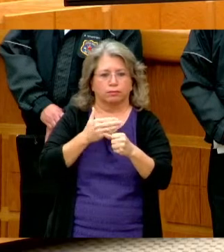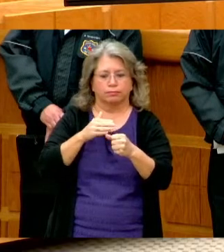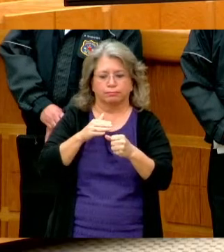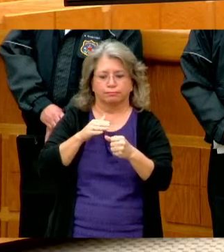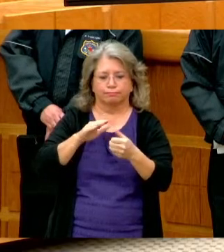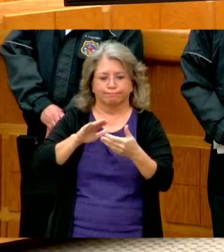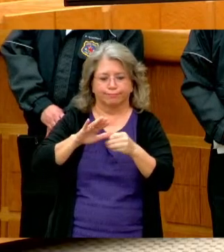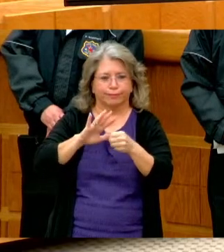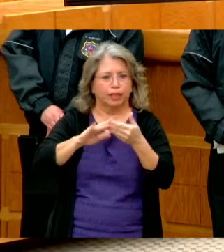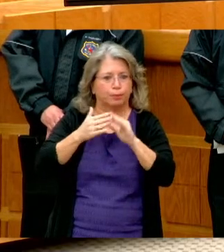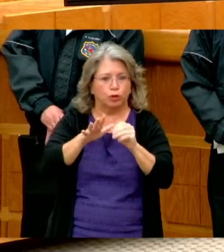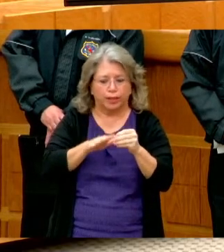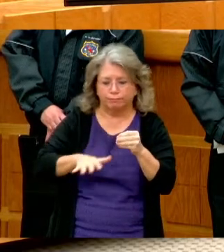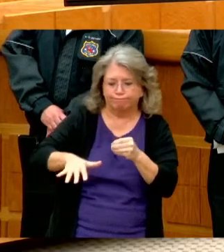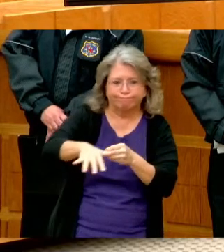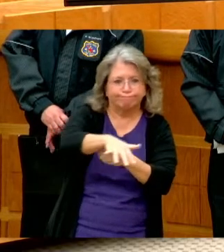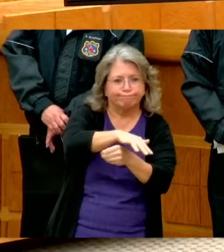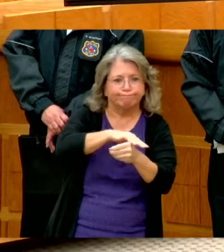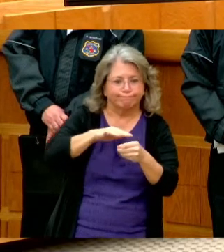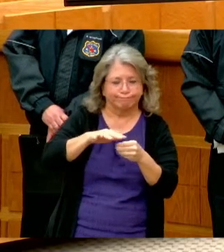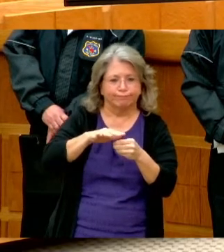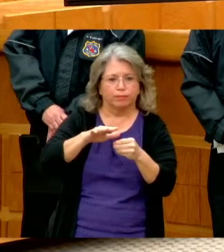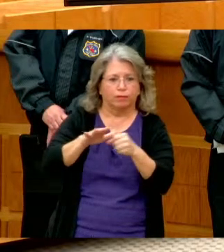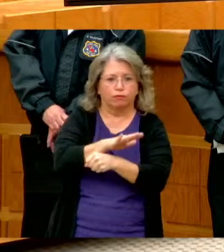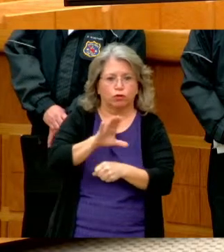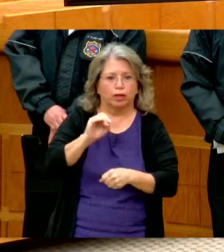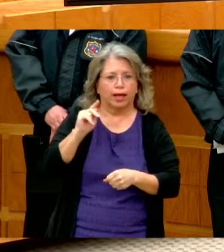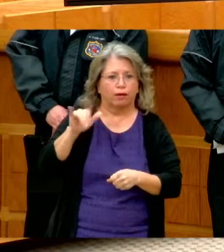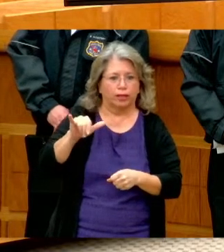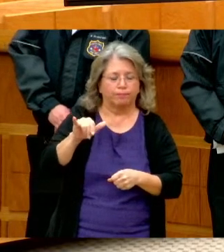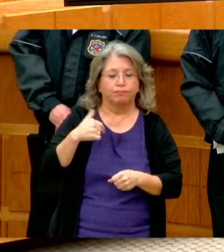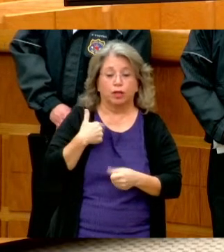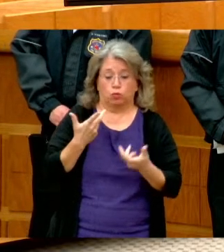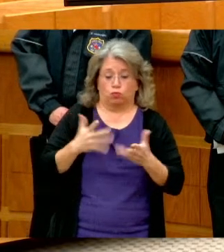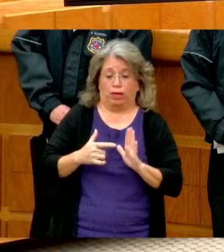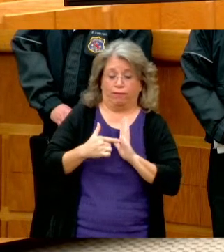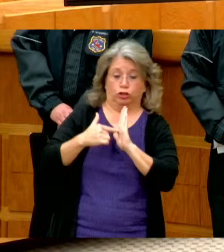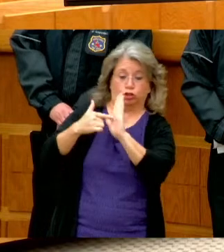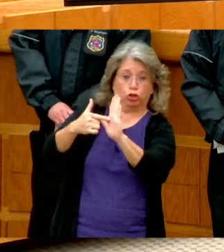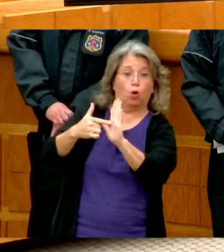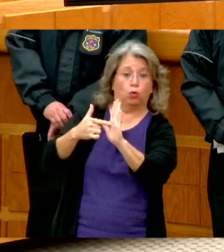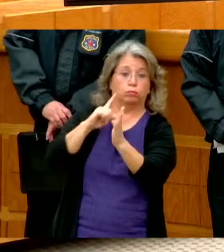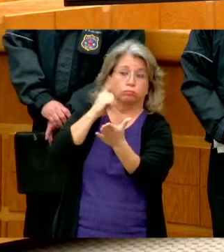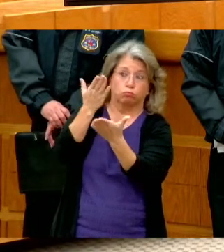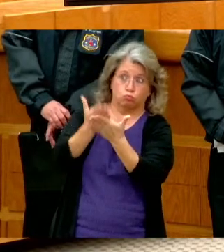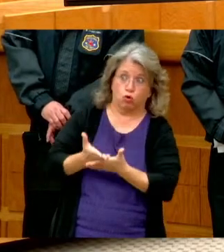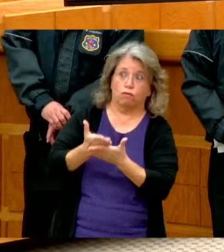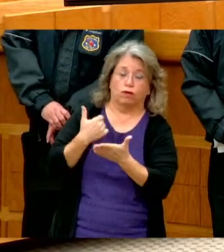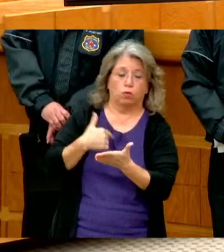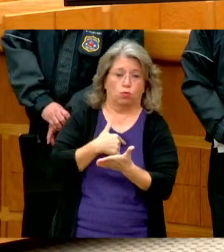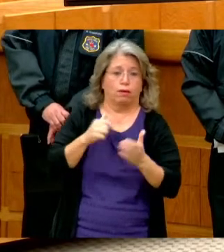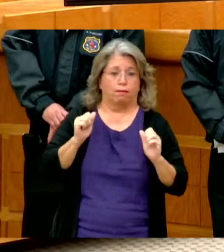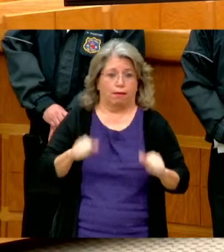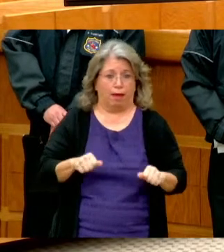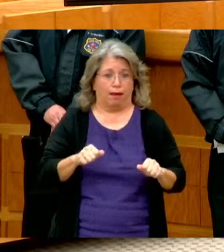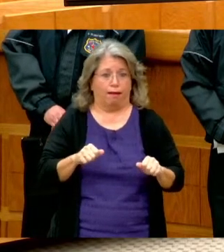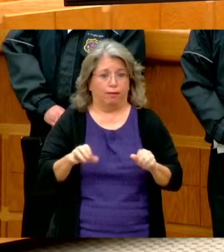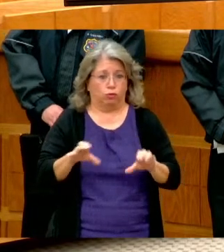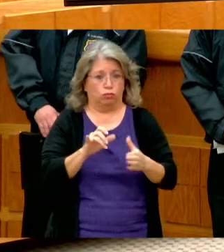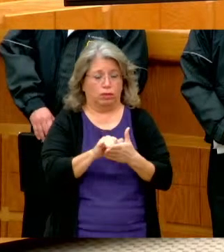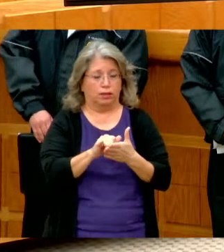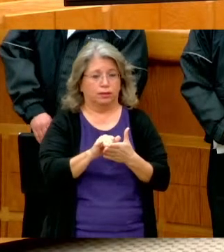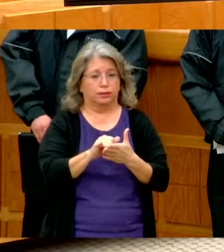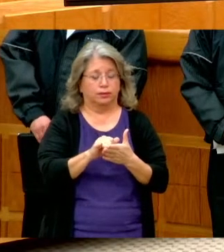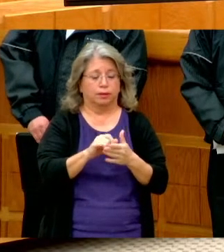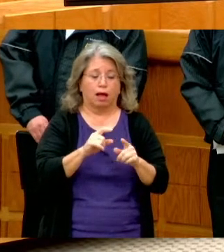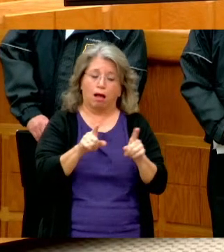so, because we have demonstrated that we have the ability to deliver, I also want to tell you that these will not, let